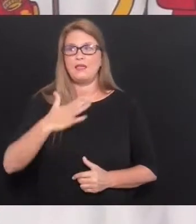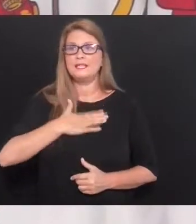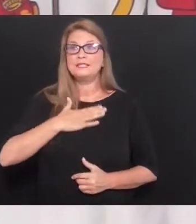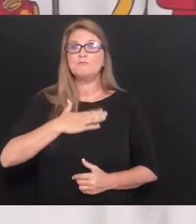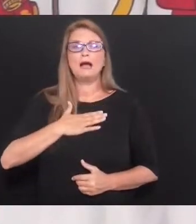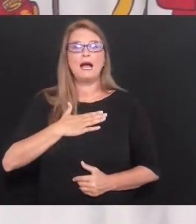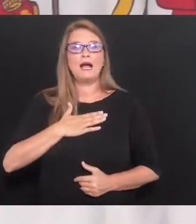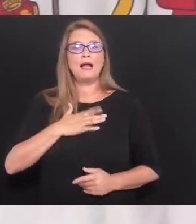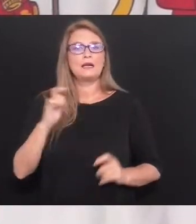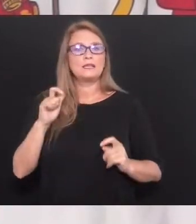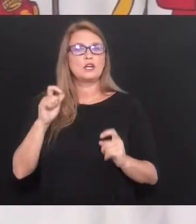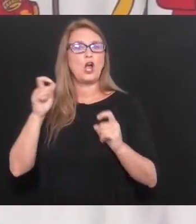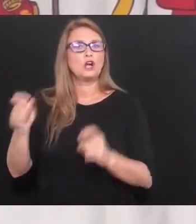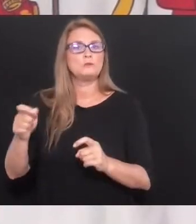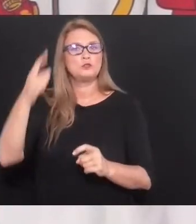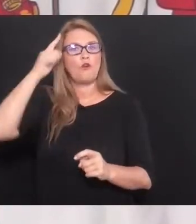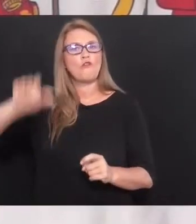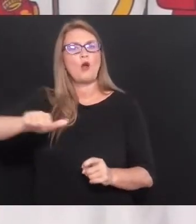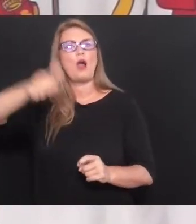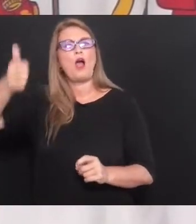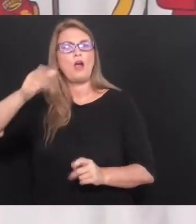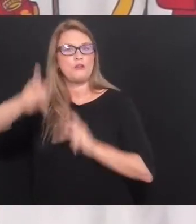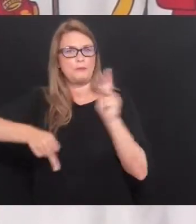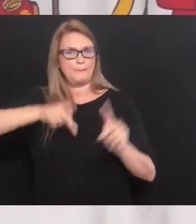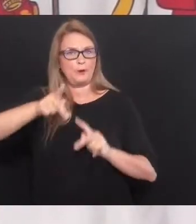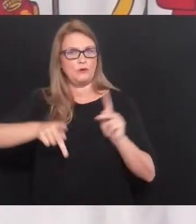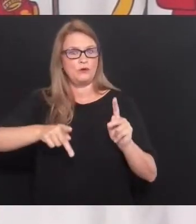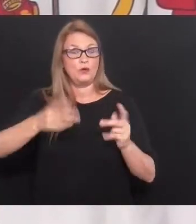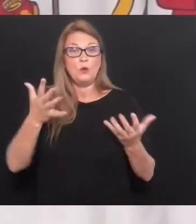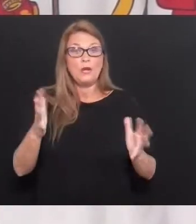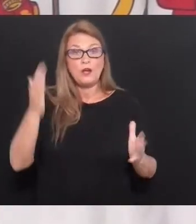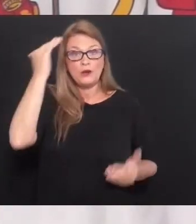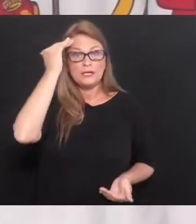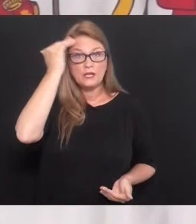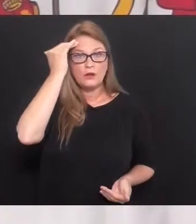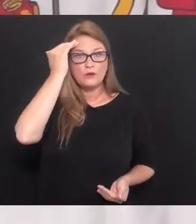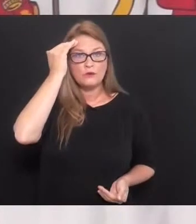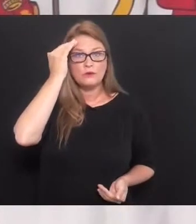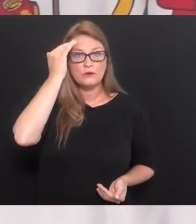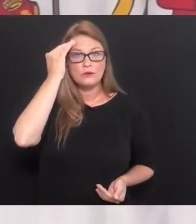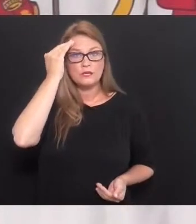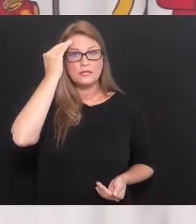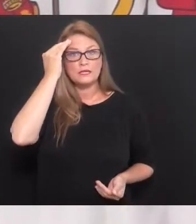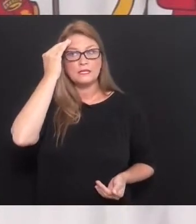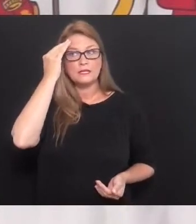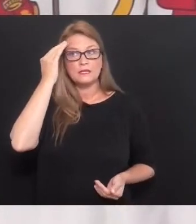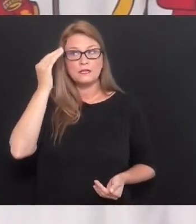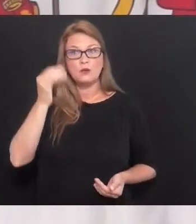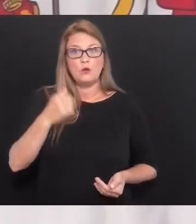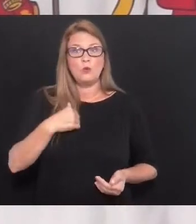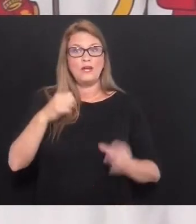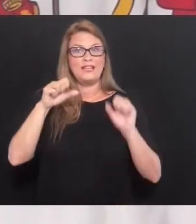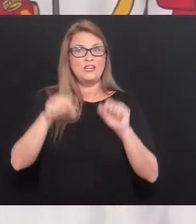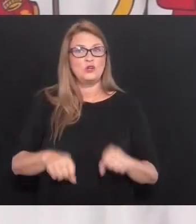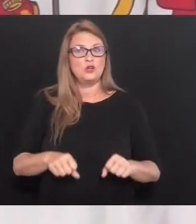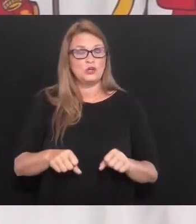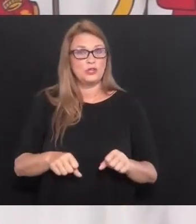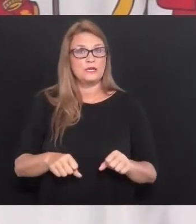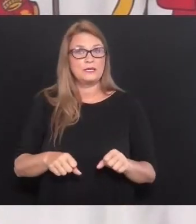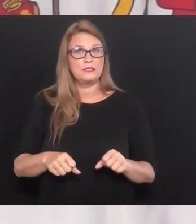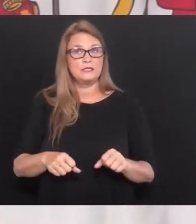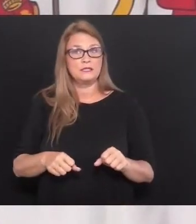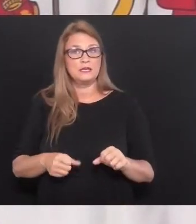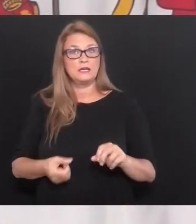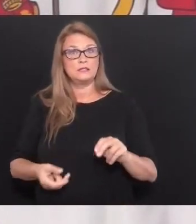contribution for everybody else. Because we all know that if we could reach a vaccine rate